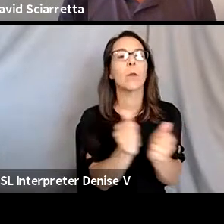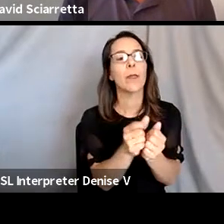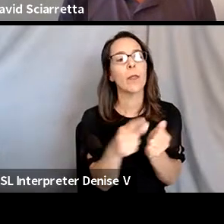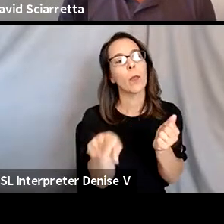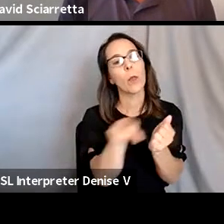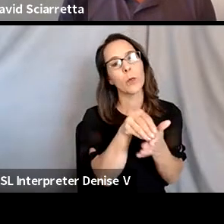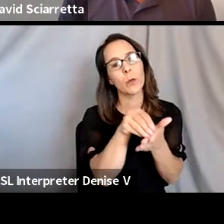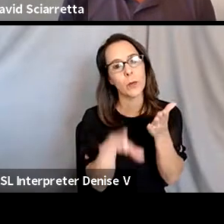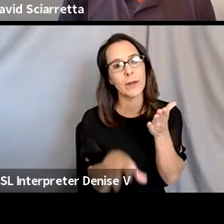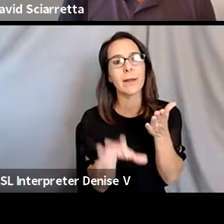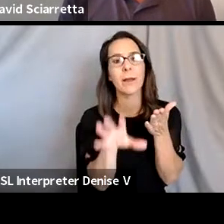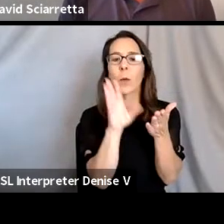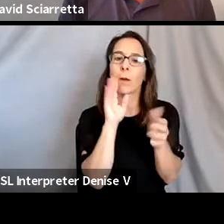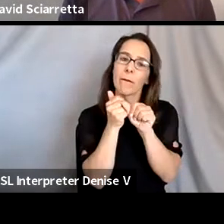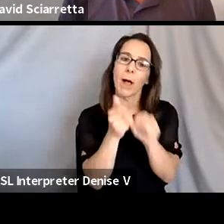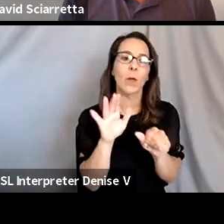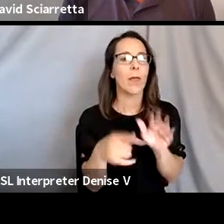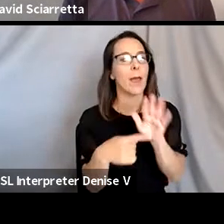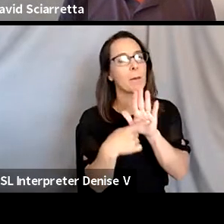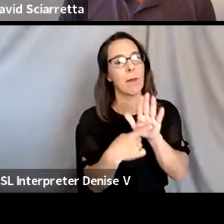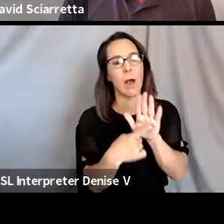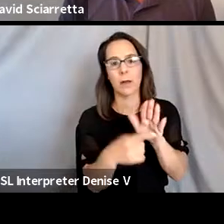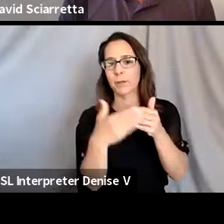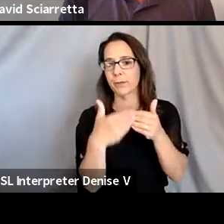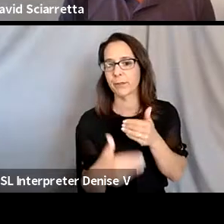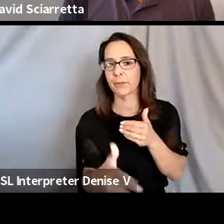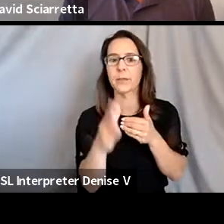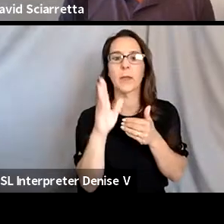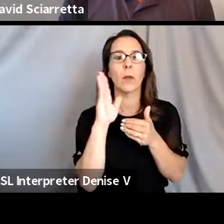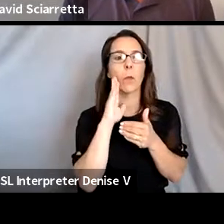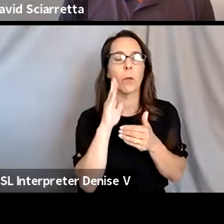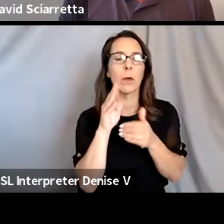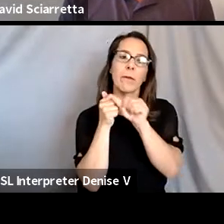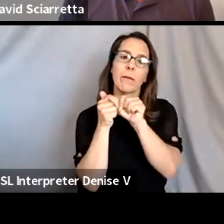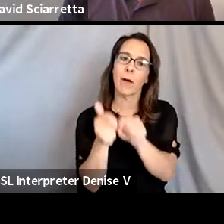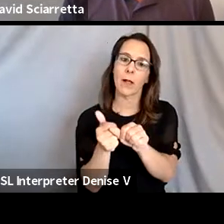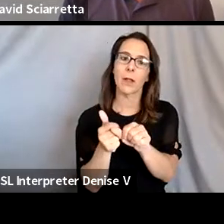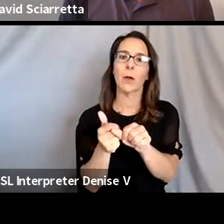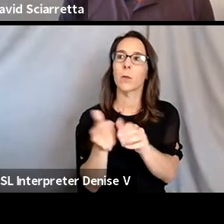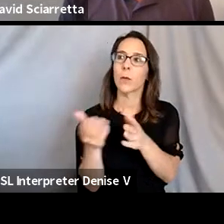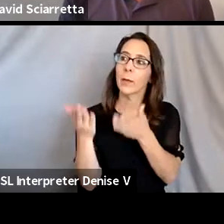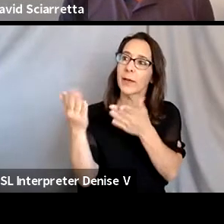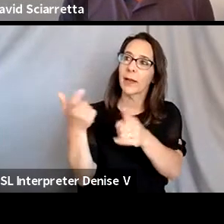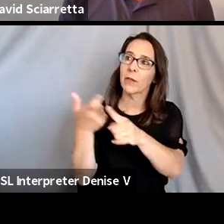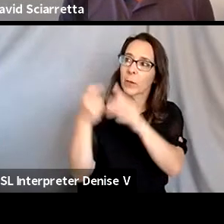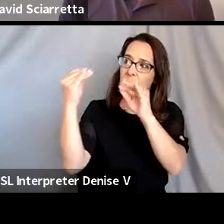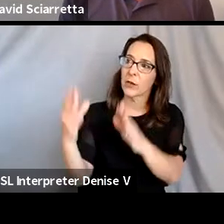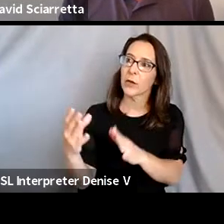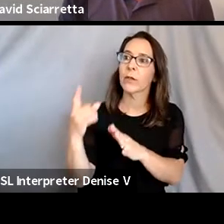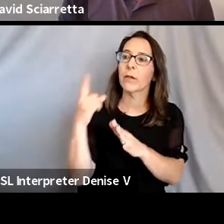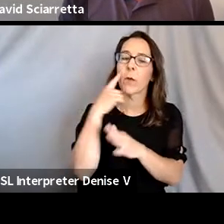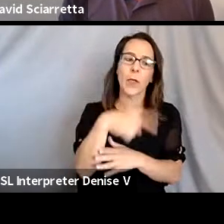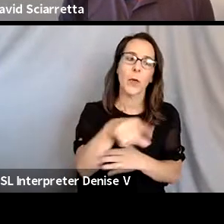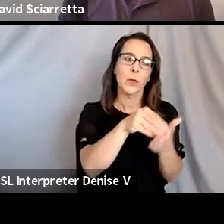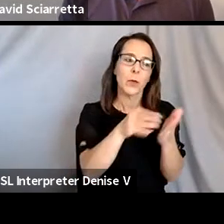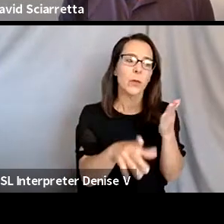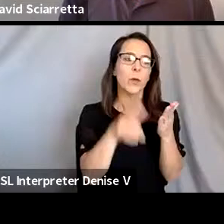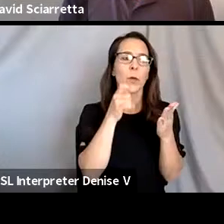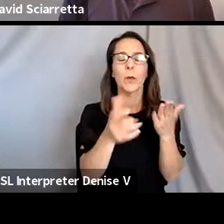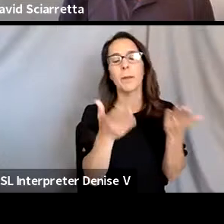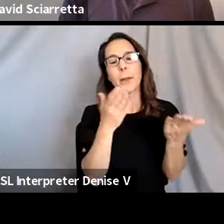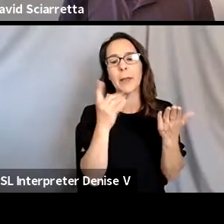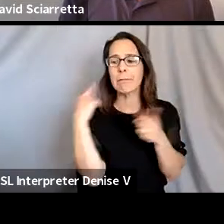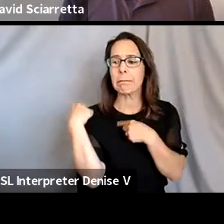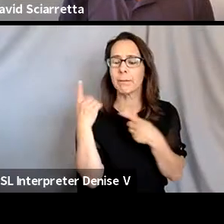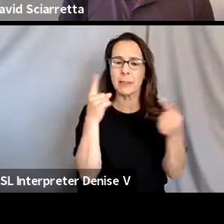same model, the same recommendations from our teachers for our struggling students, and being able